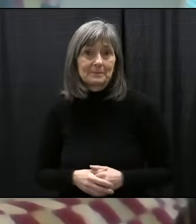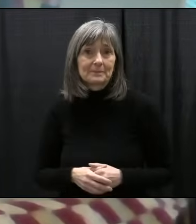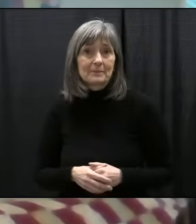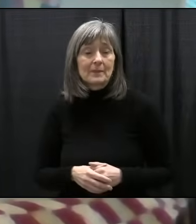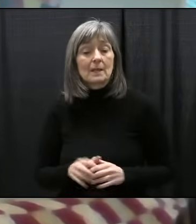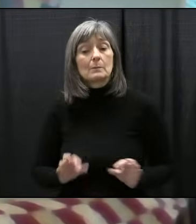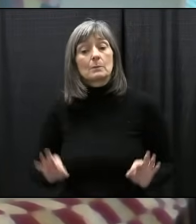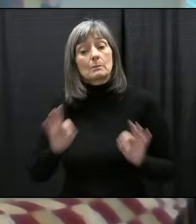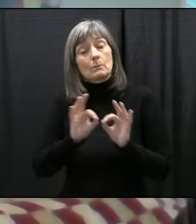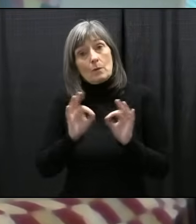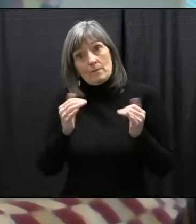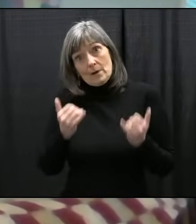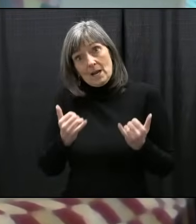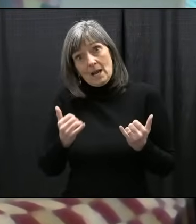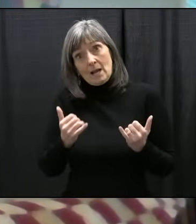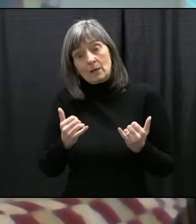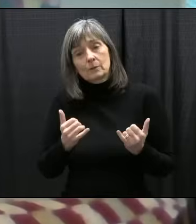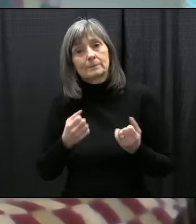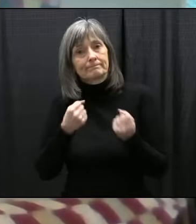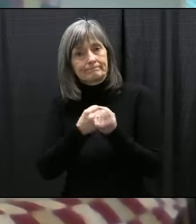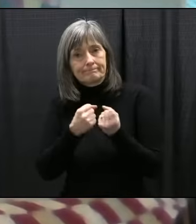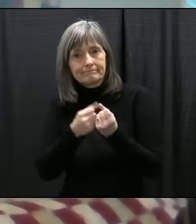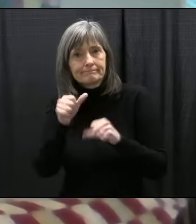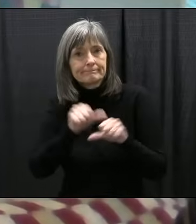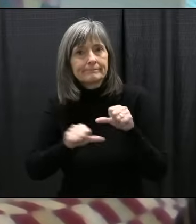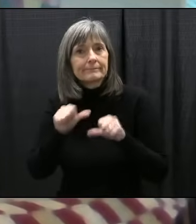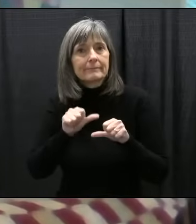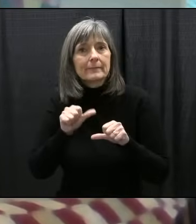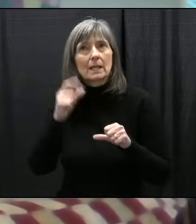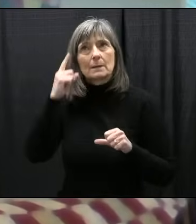is important right now is that we support one another to